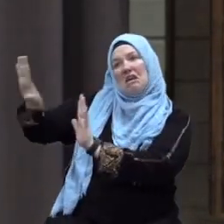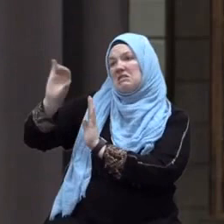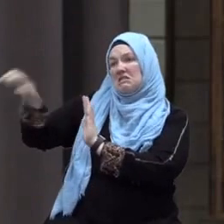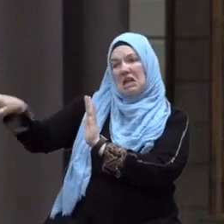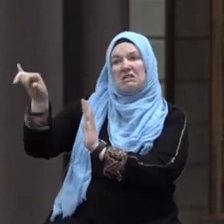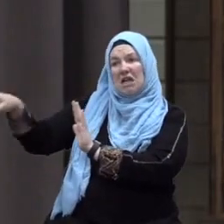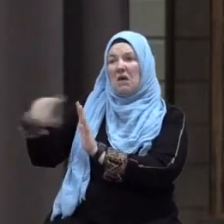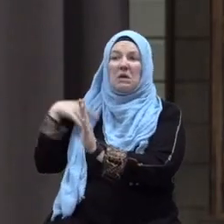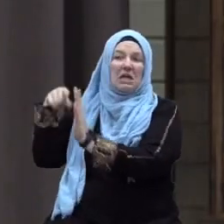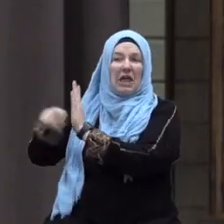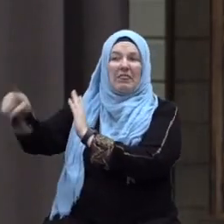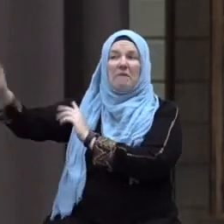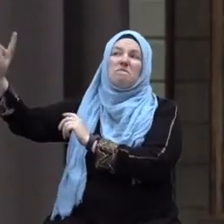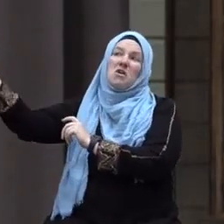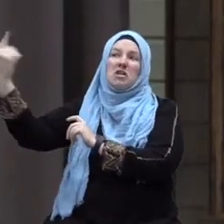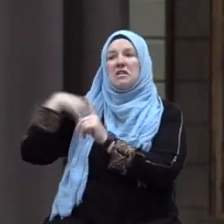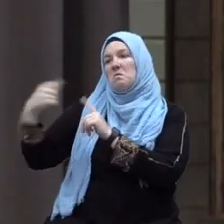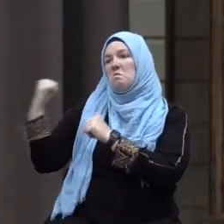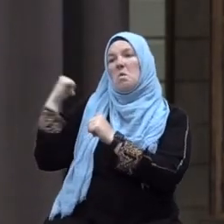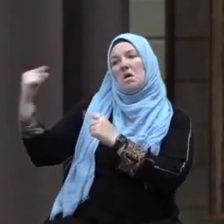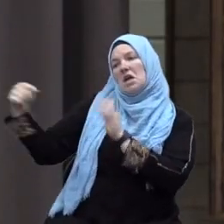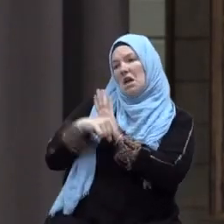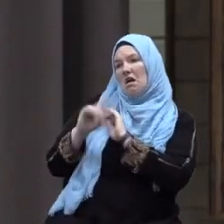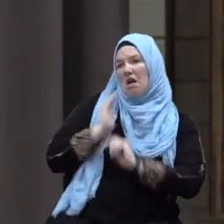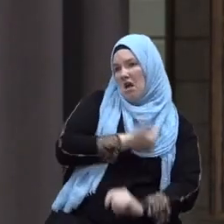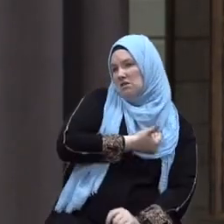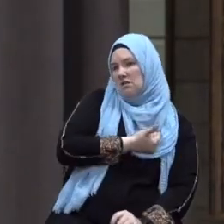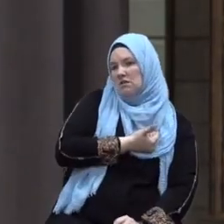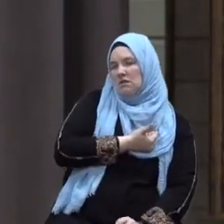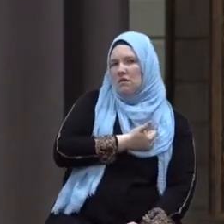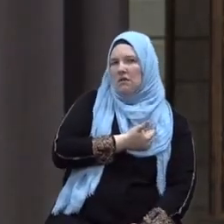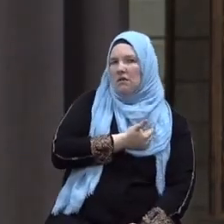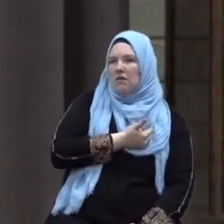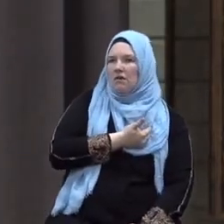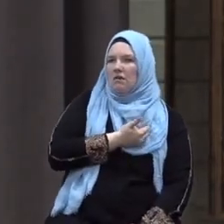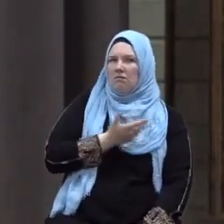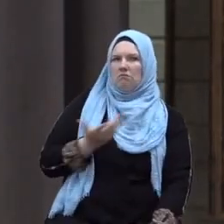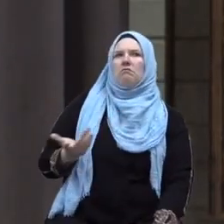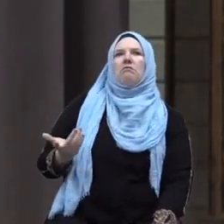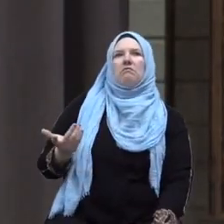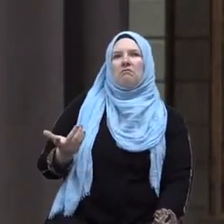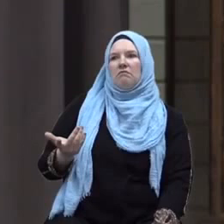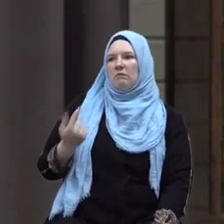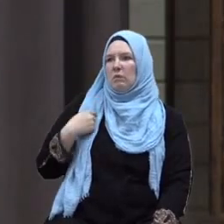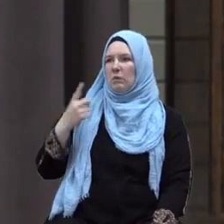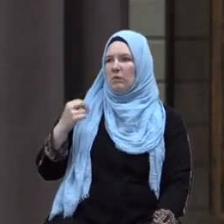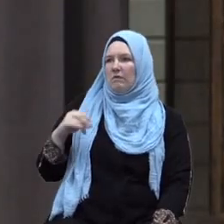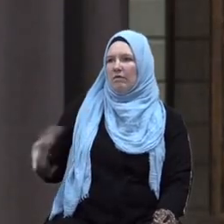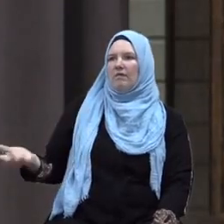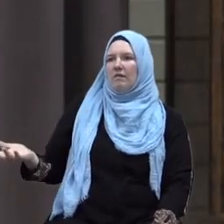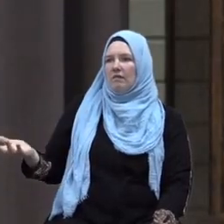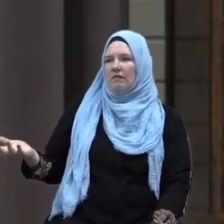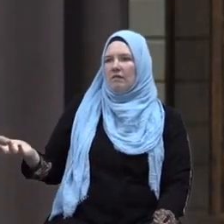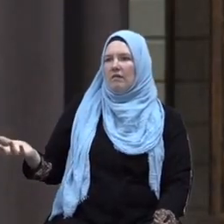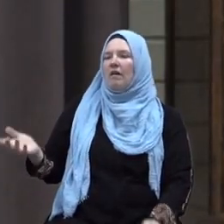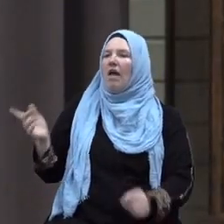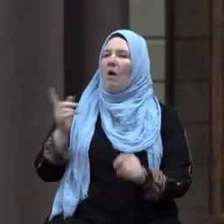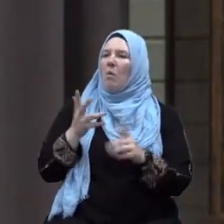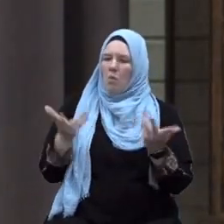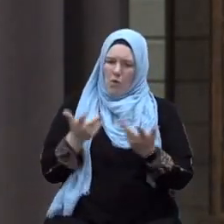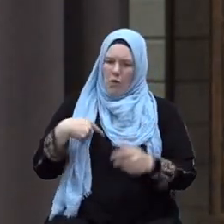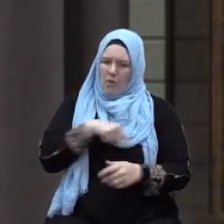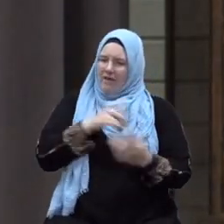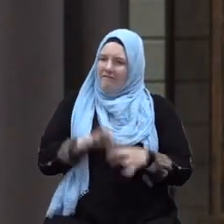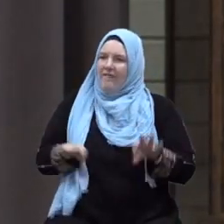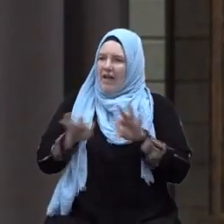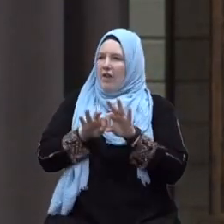value, but the point is not whether they value that or that. The issue is, what do we value?